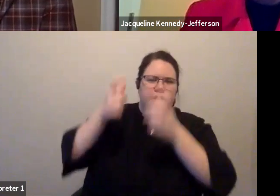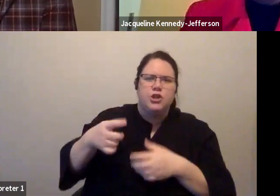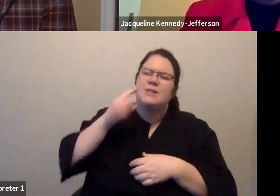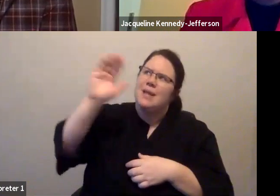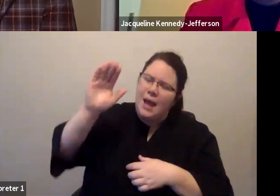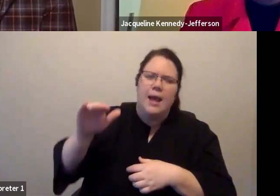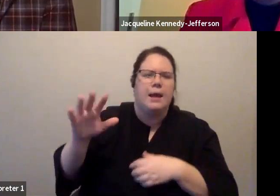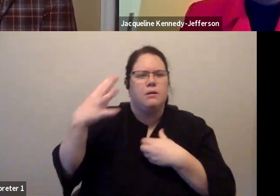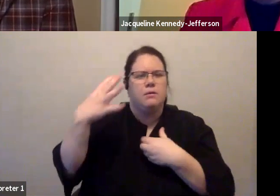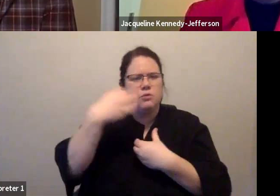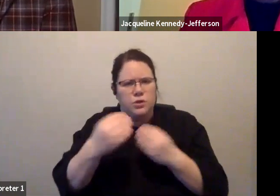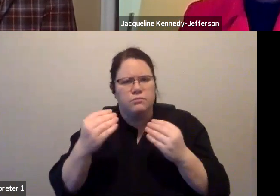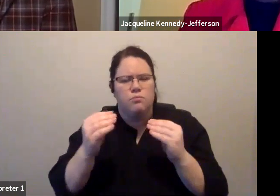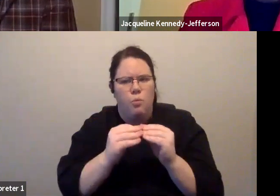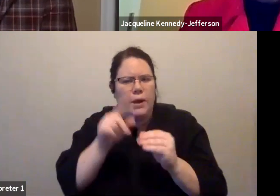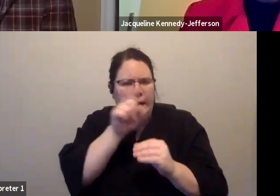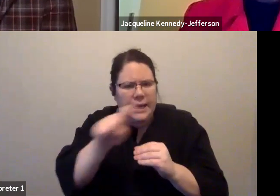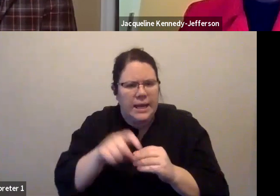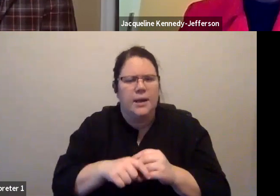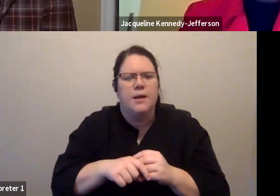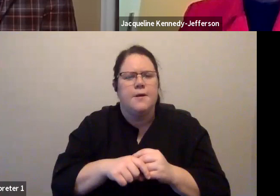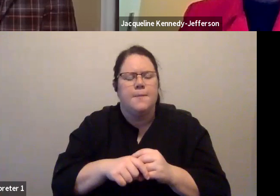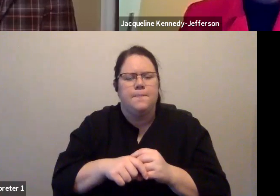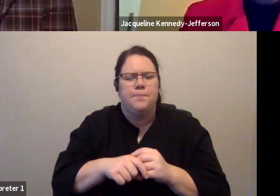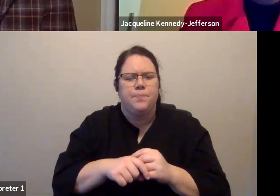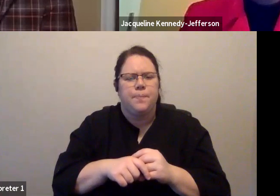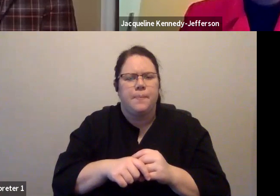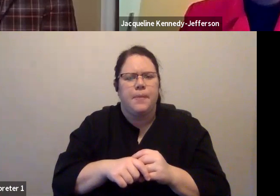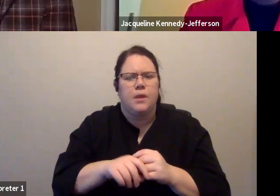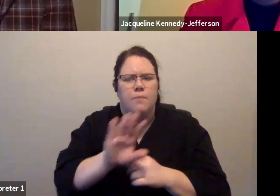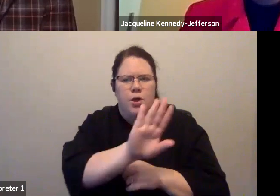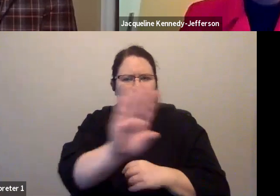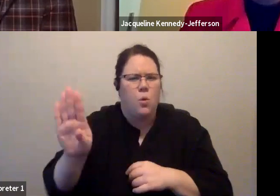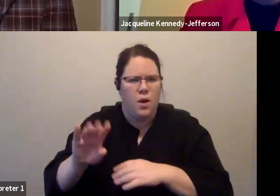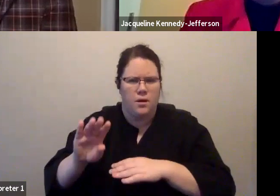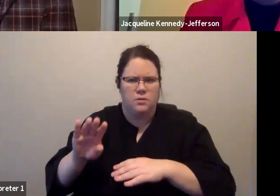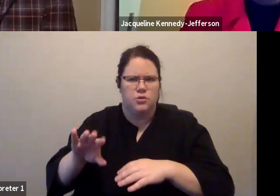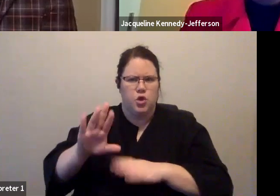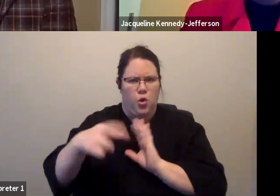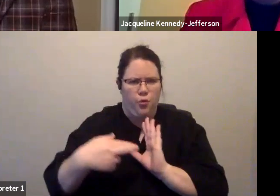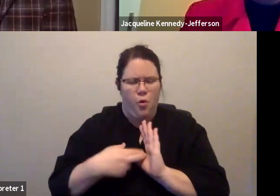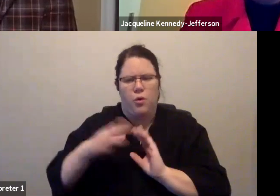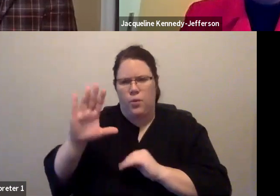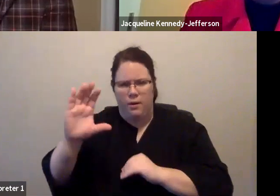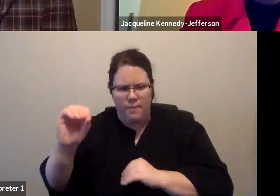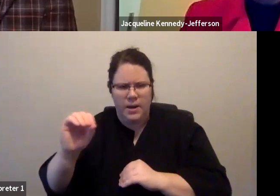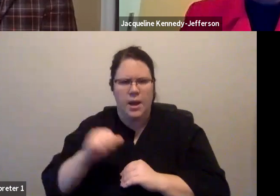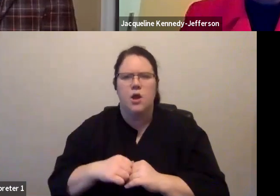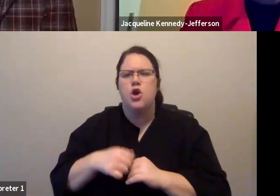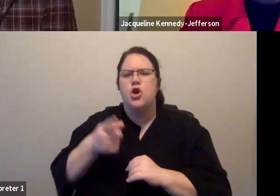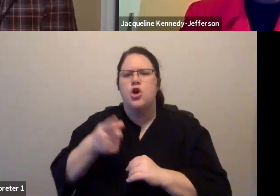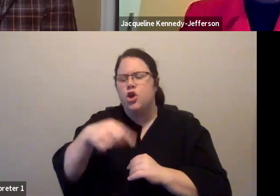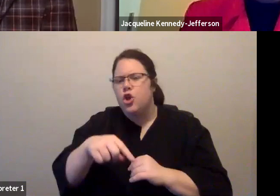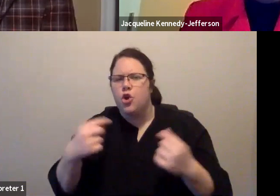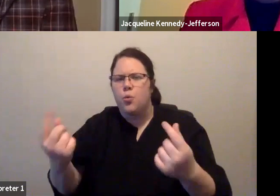business. But are there any specific stakes that you're putting into the ground now to ensure that this is a journey